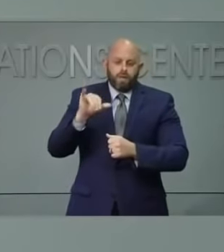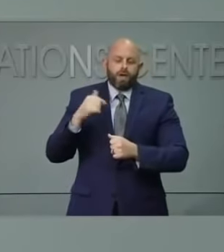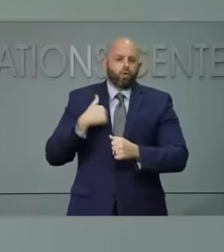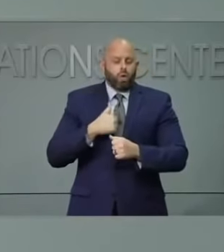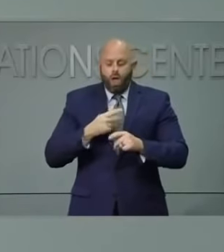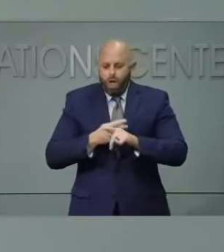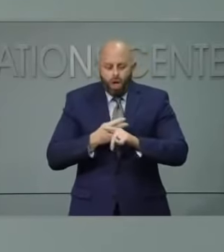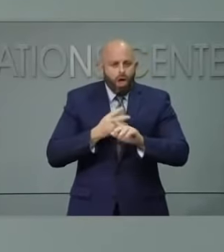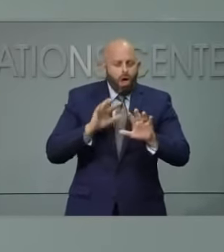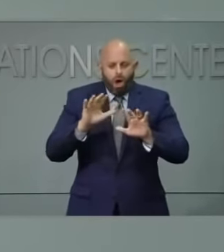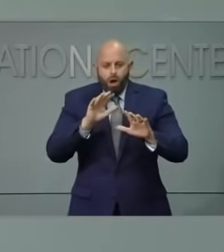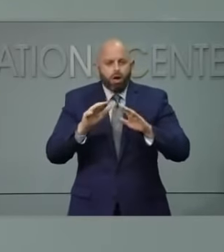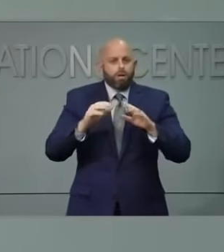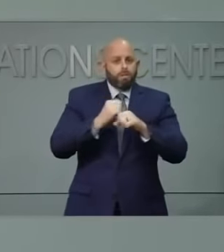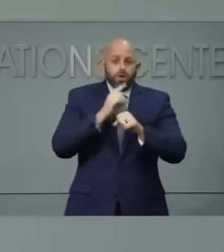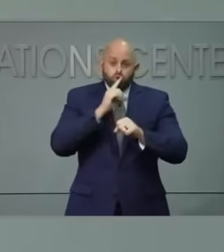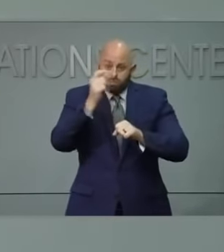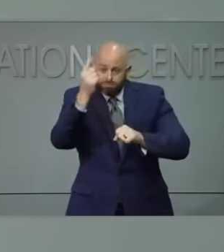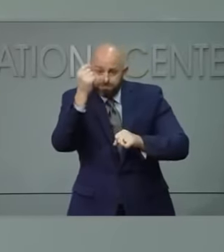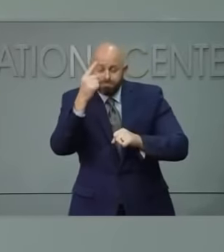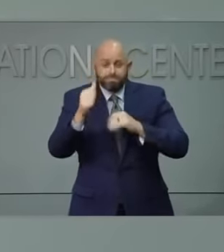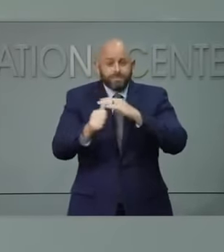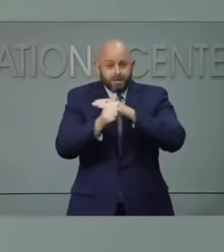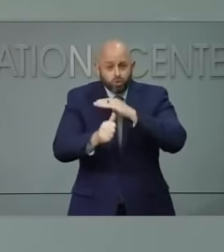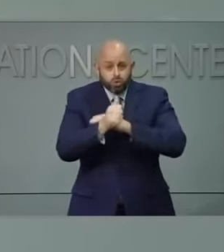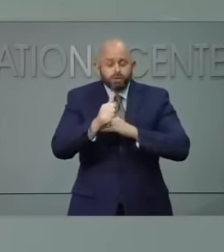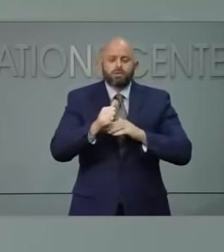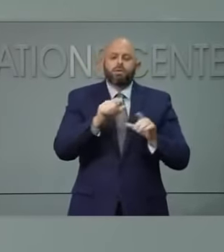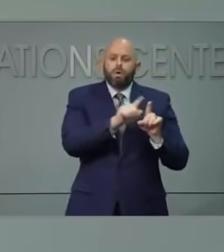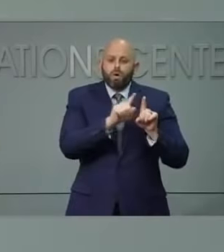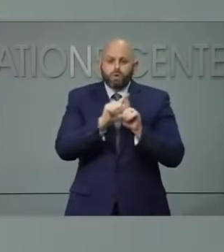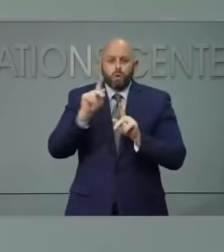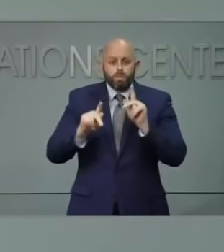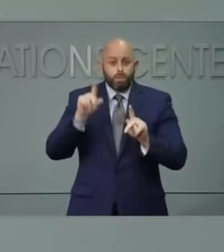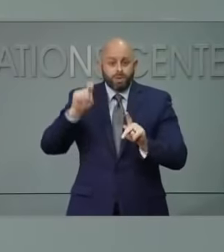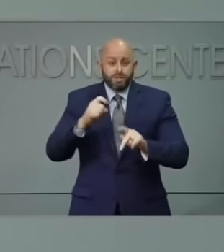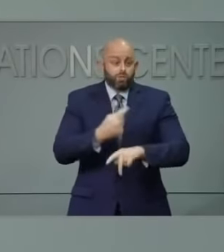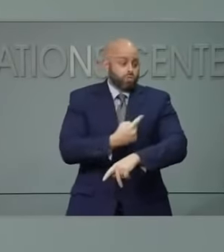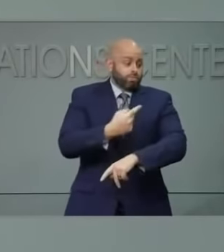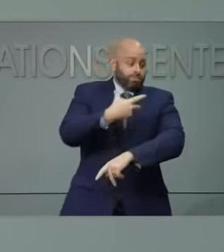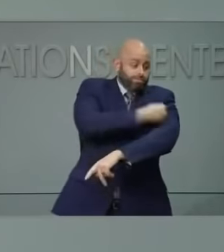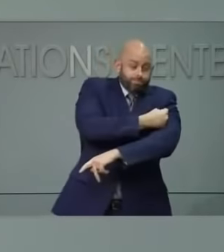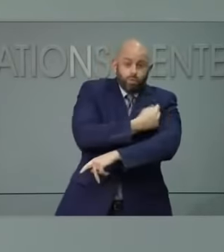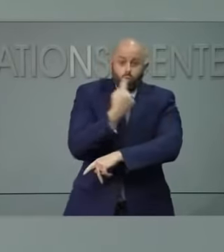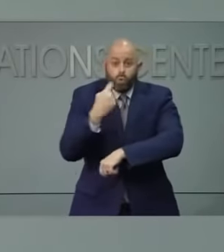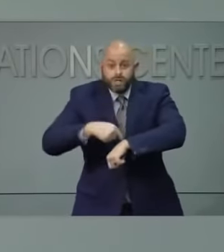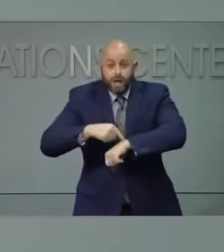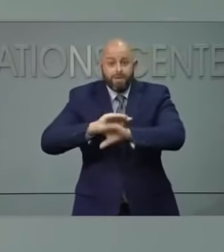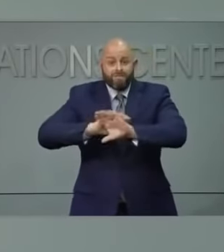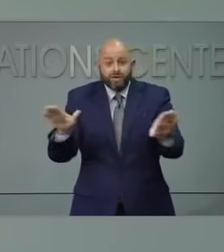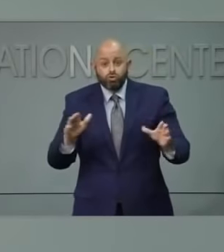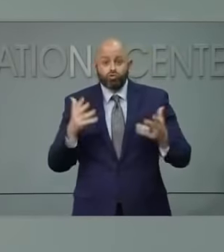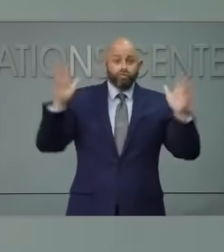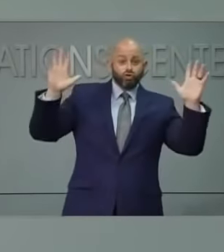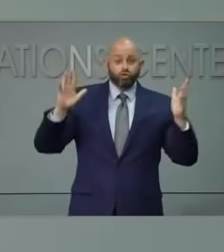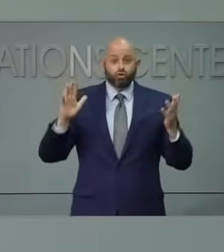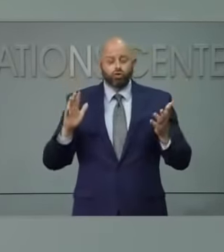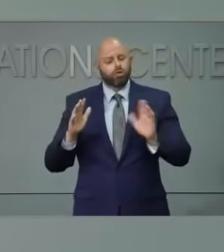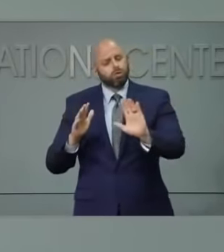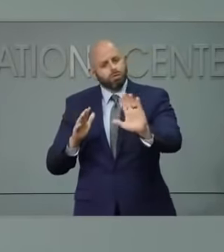of us to make sure that folks get not just 1 but 2 vaccines before they are protected from